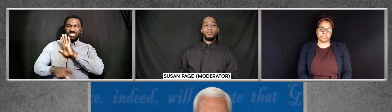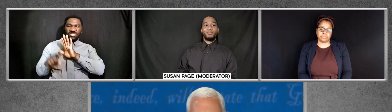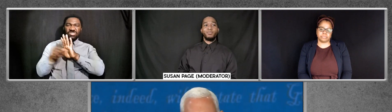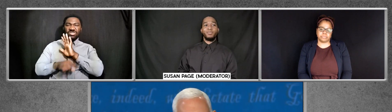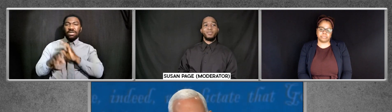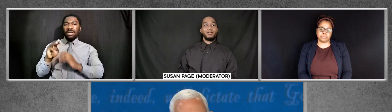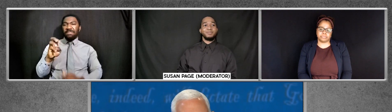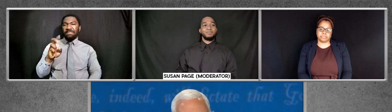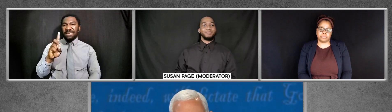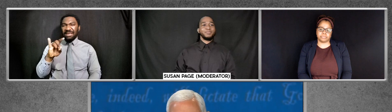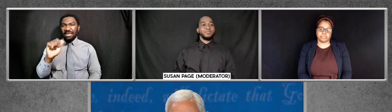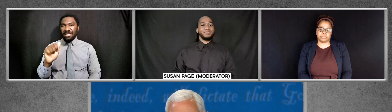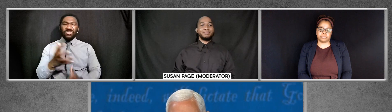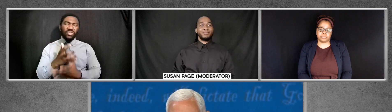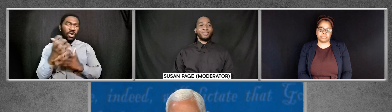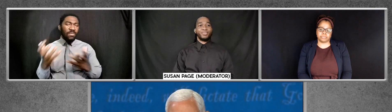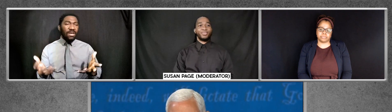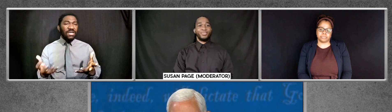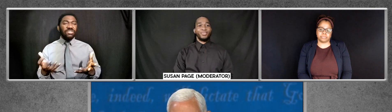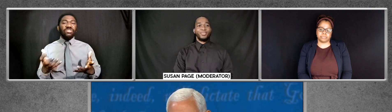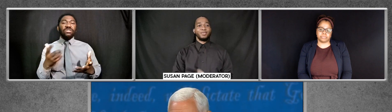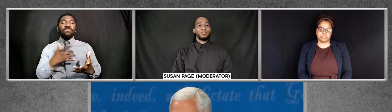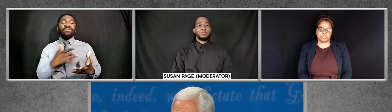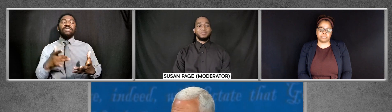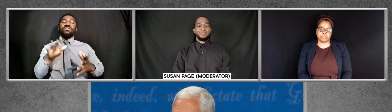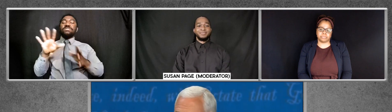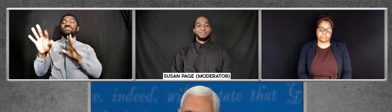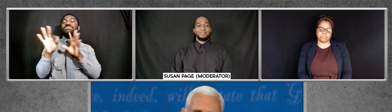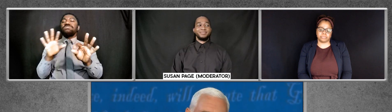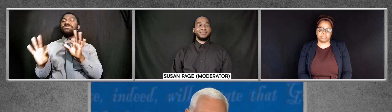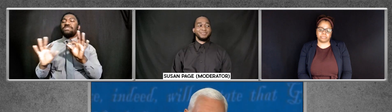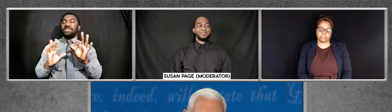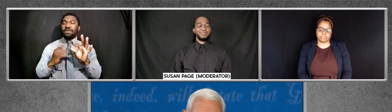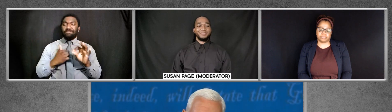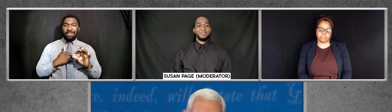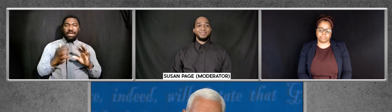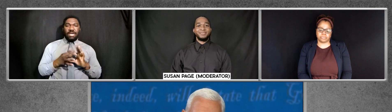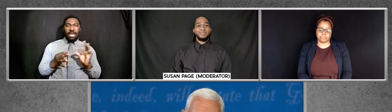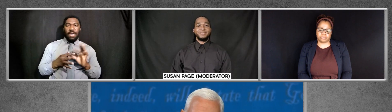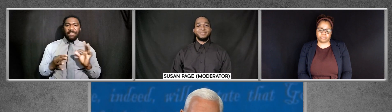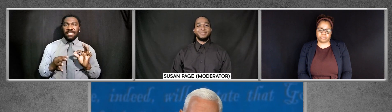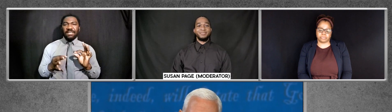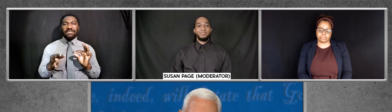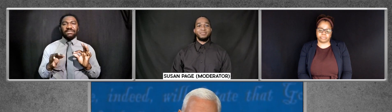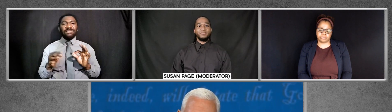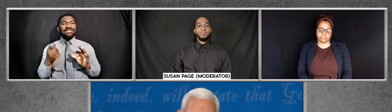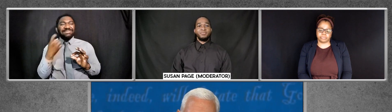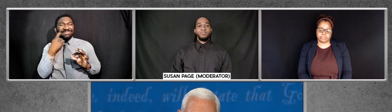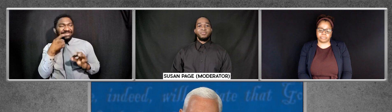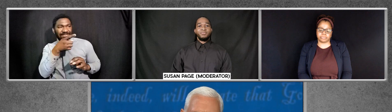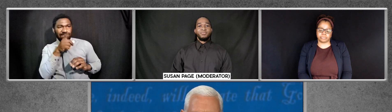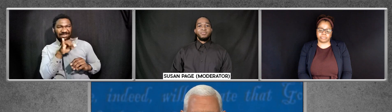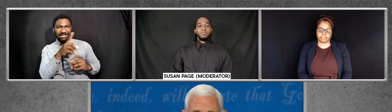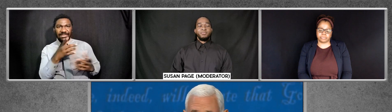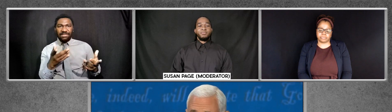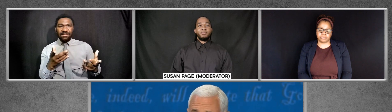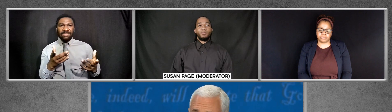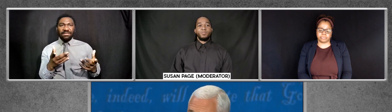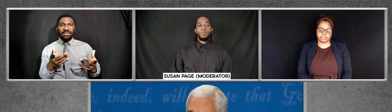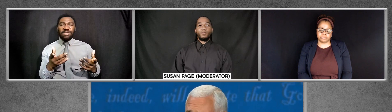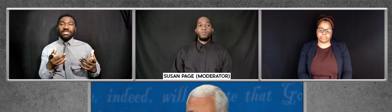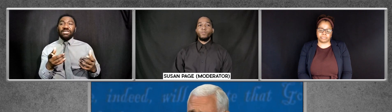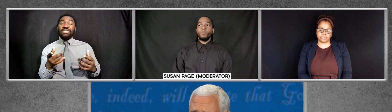Senator Harris did, comments that President Trump and I and others on our side of the aisle make. I mean, Senator Harris